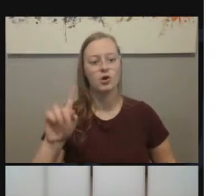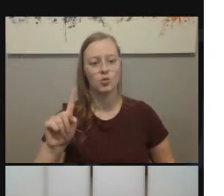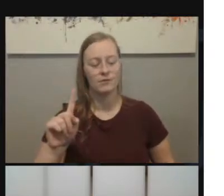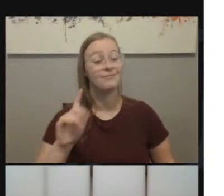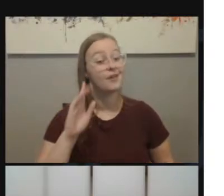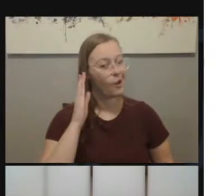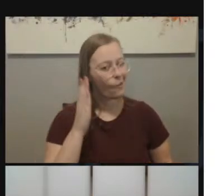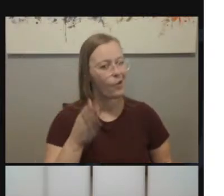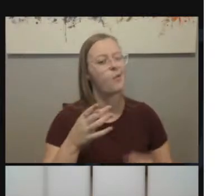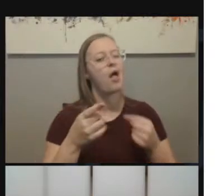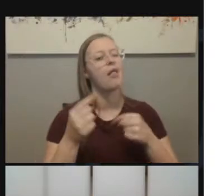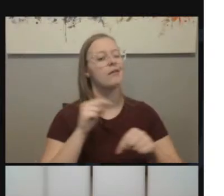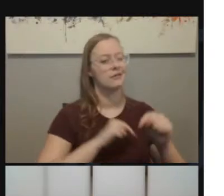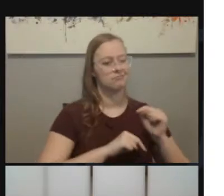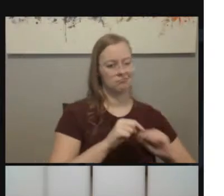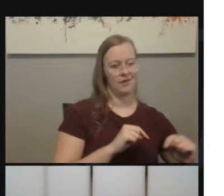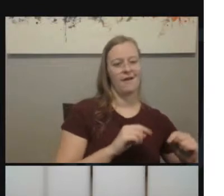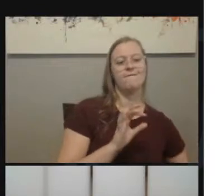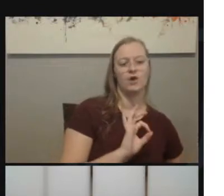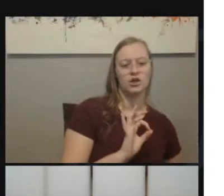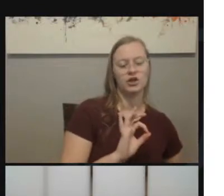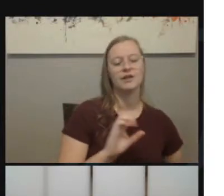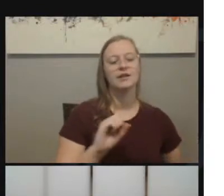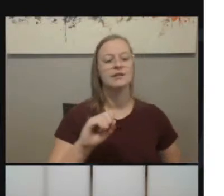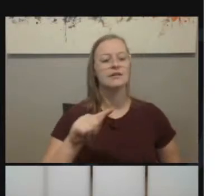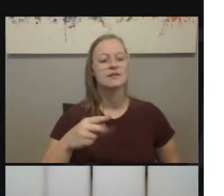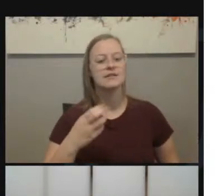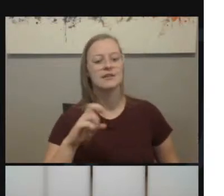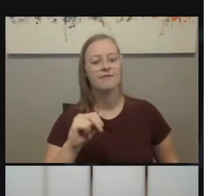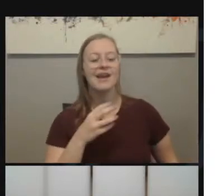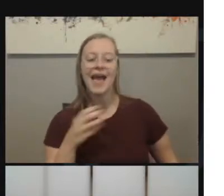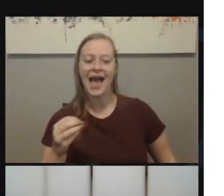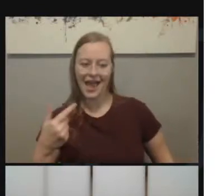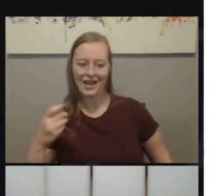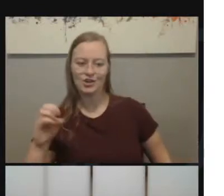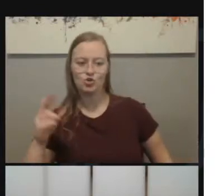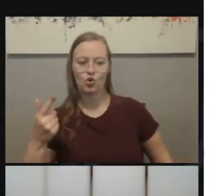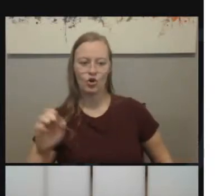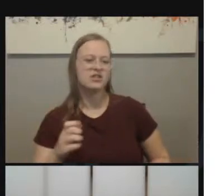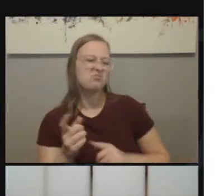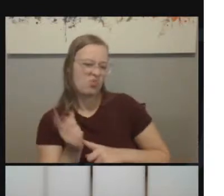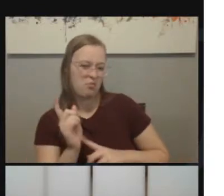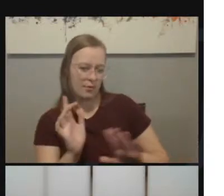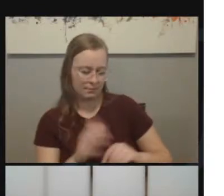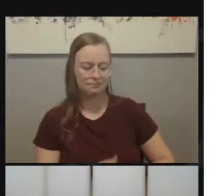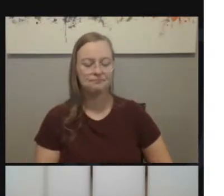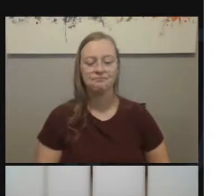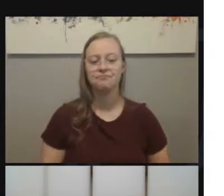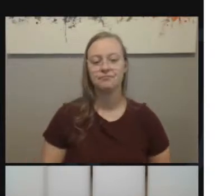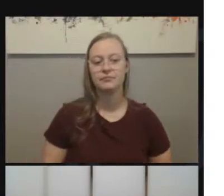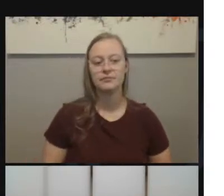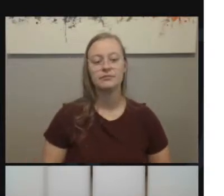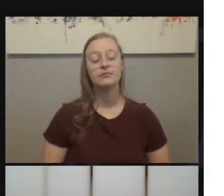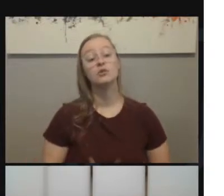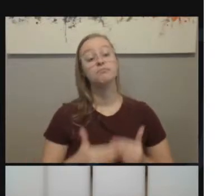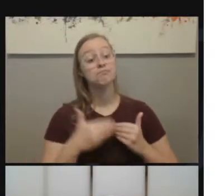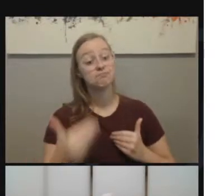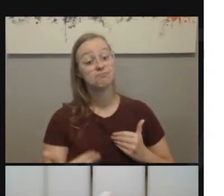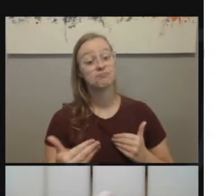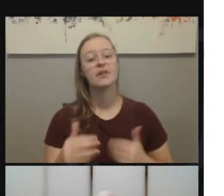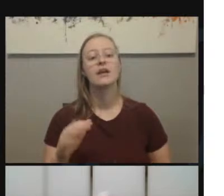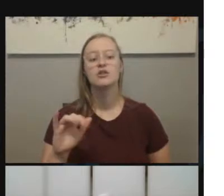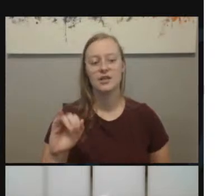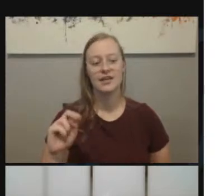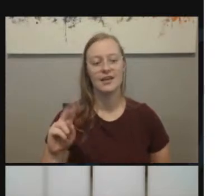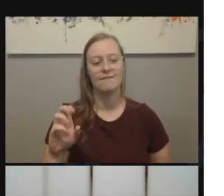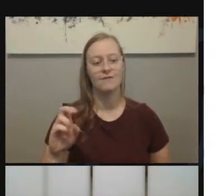Frederick, to Stephen, and to George in just a moment. So the inventory of